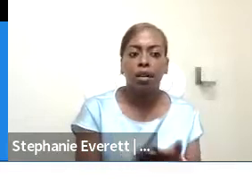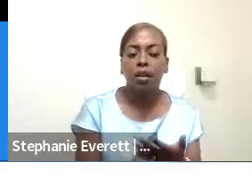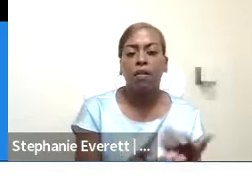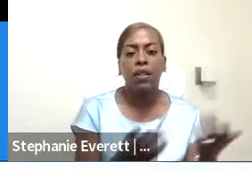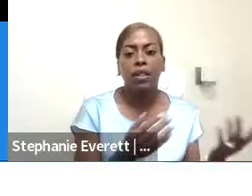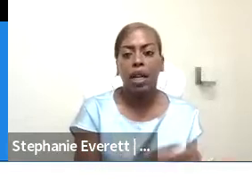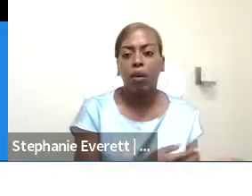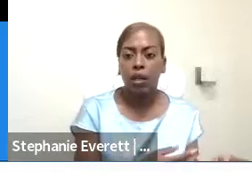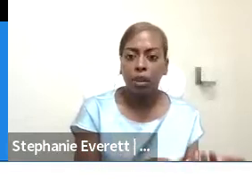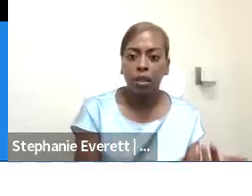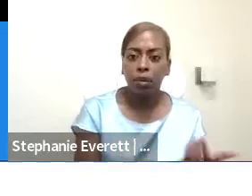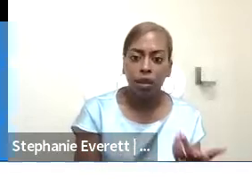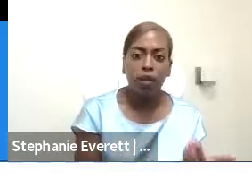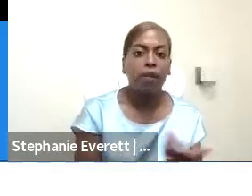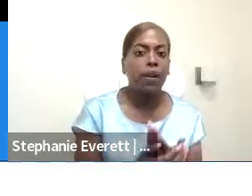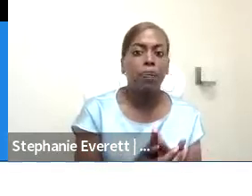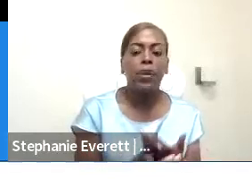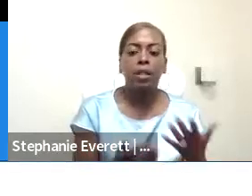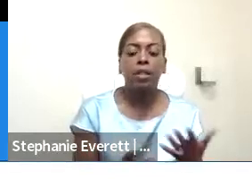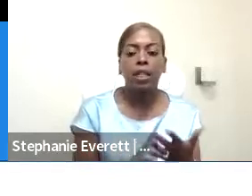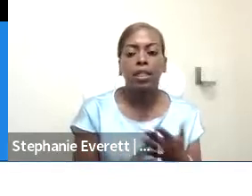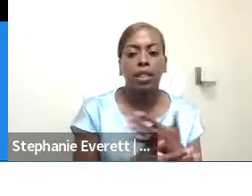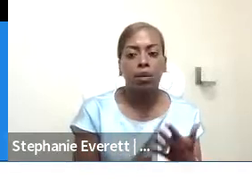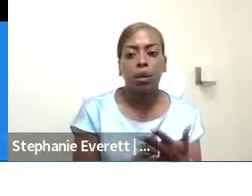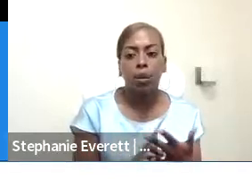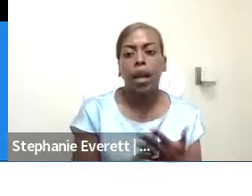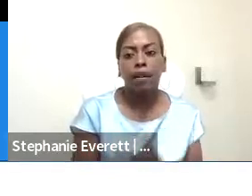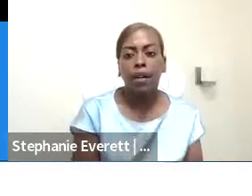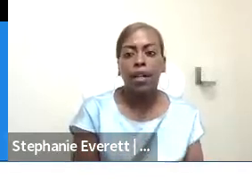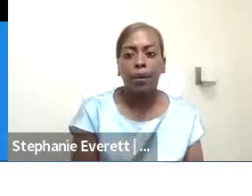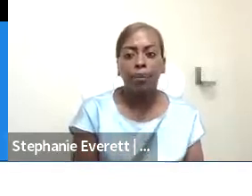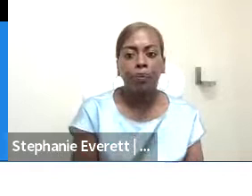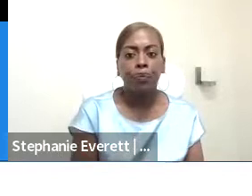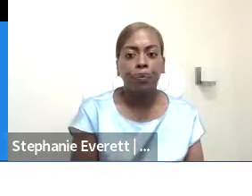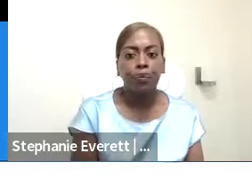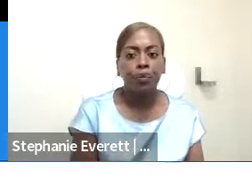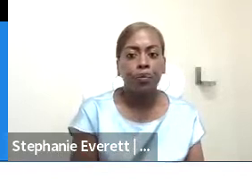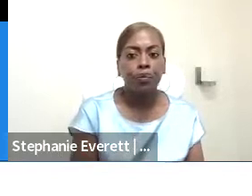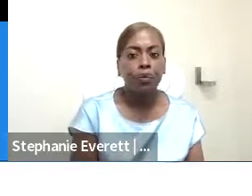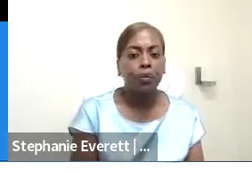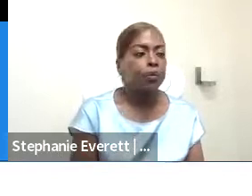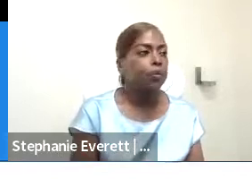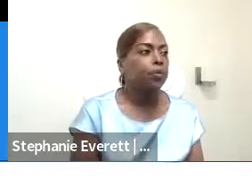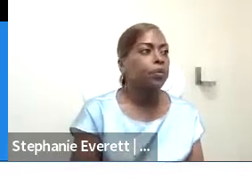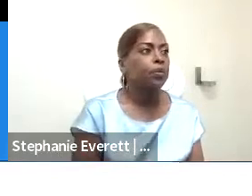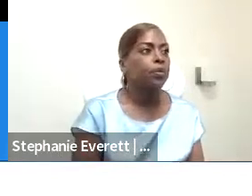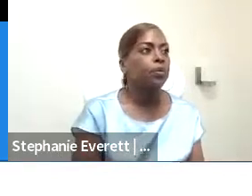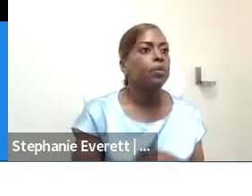in our office and how we can be supportive of them. So that's where we're at right now.